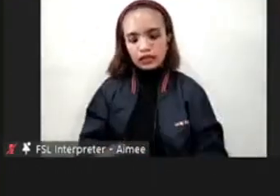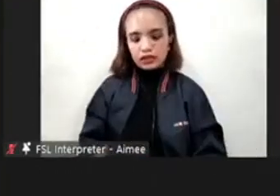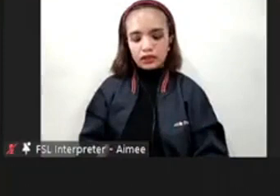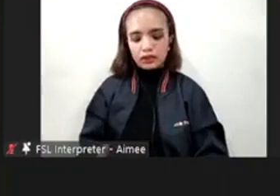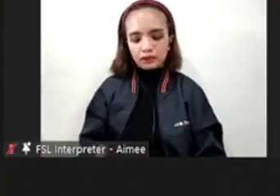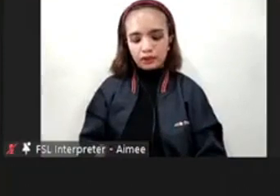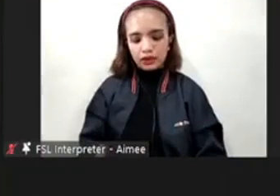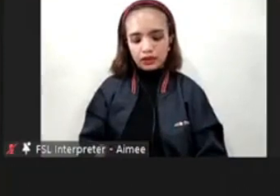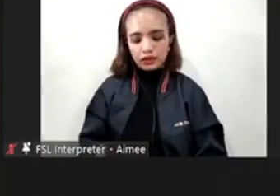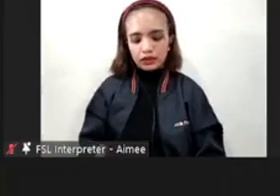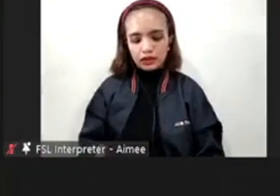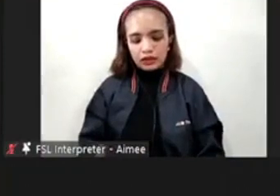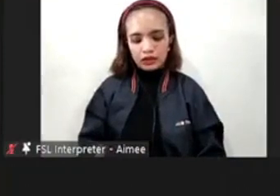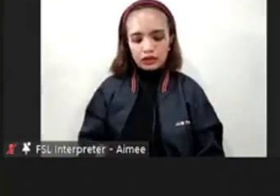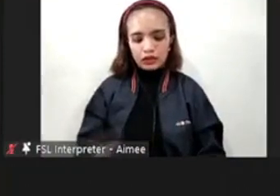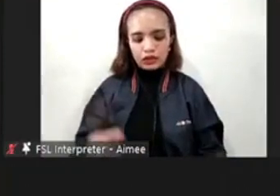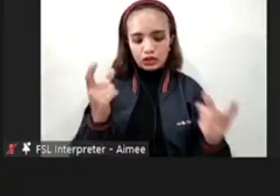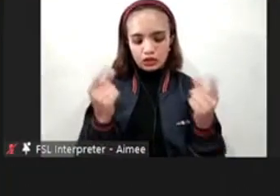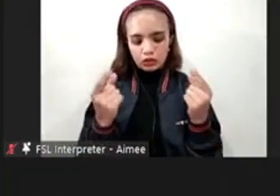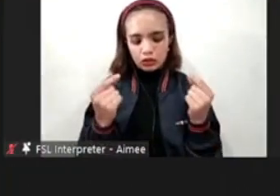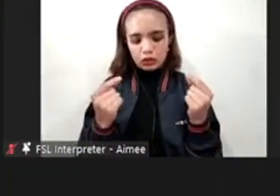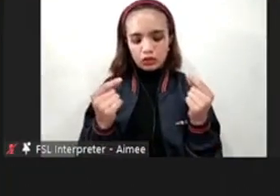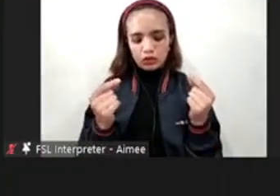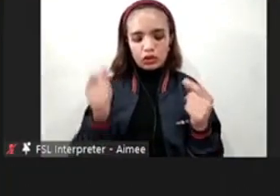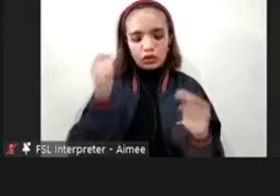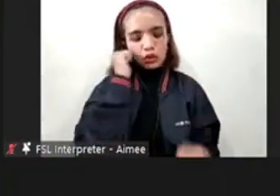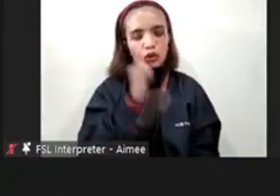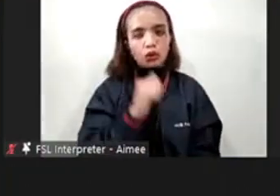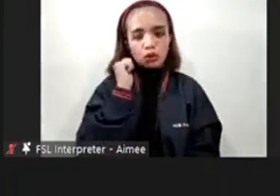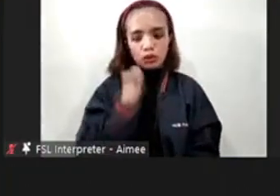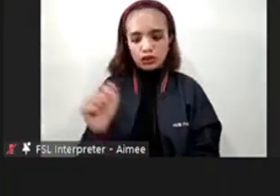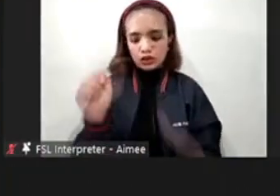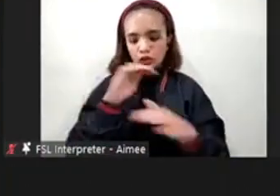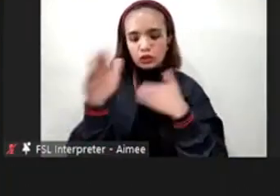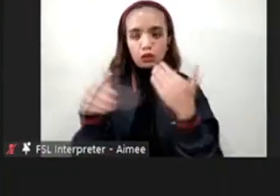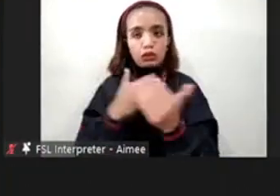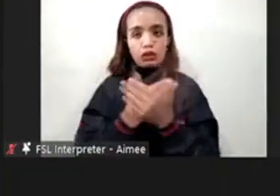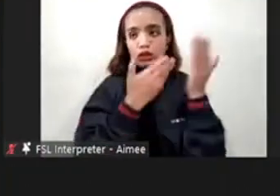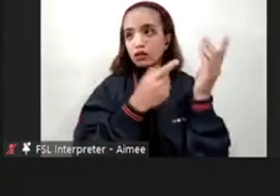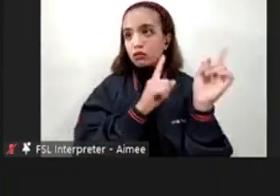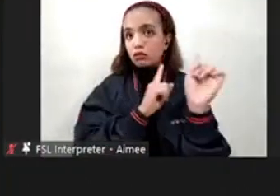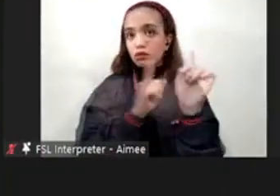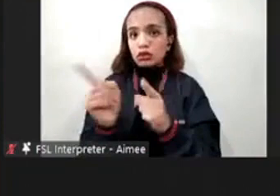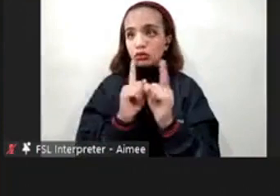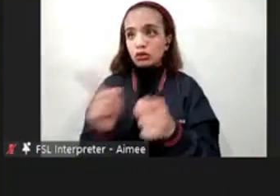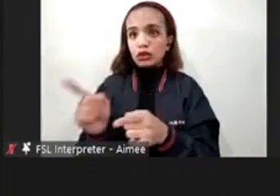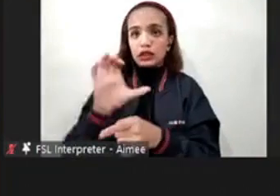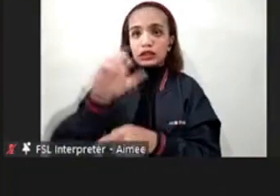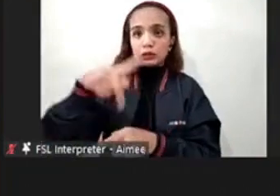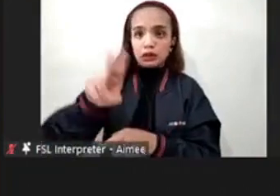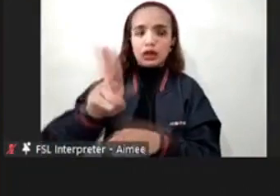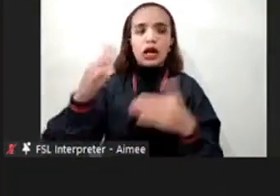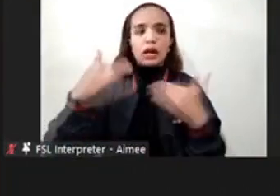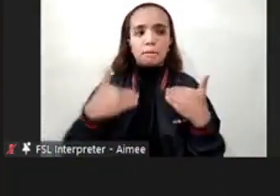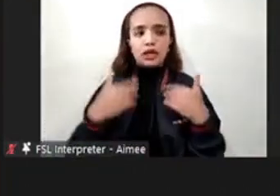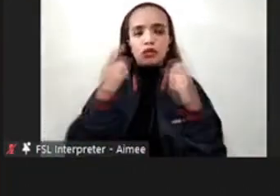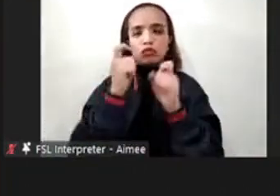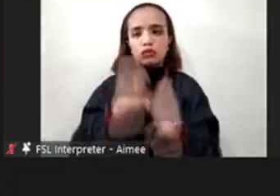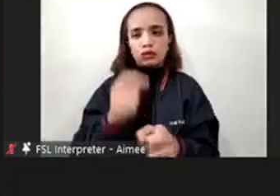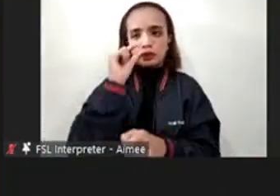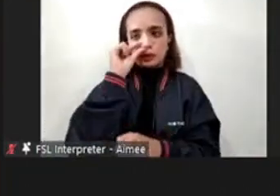our patients. So every day, lahat na pumupunta sa CPU, meron silang regalo, meron